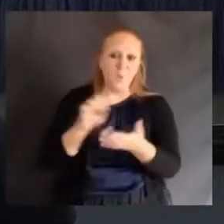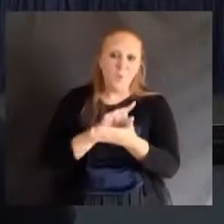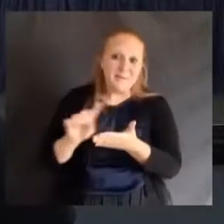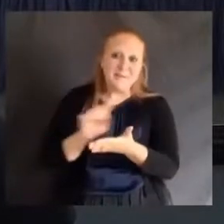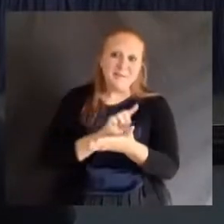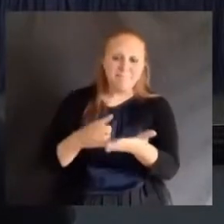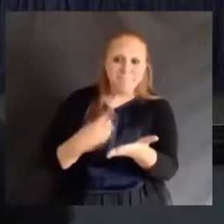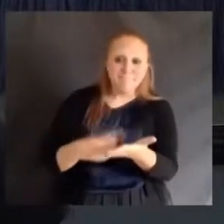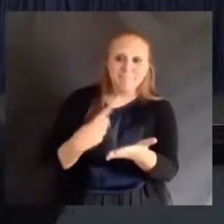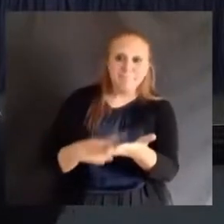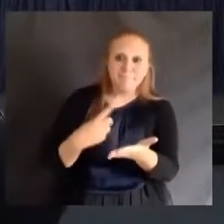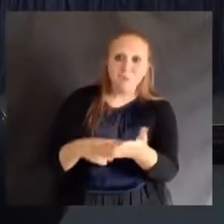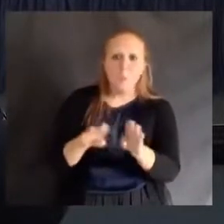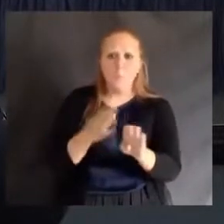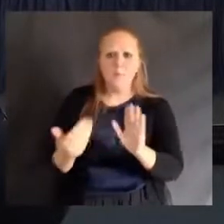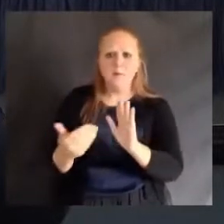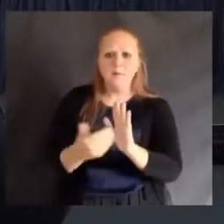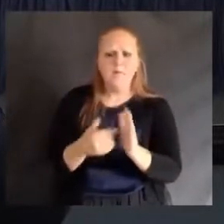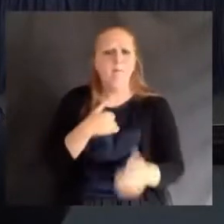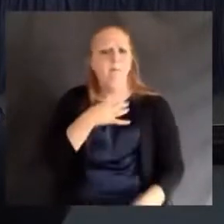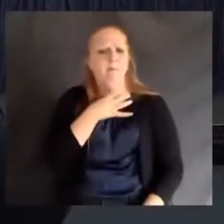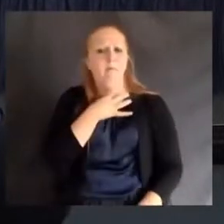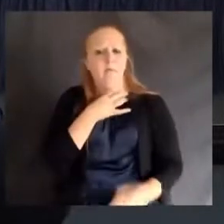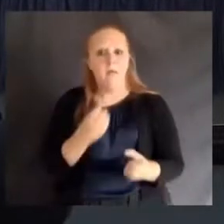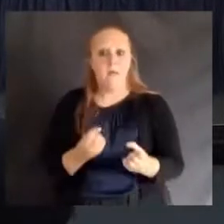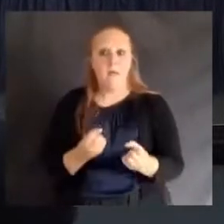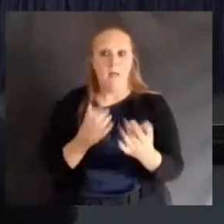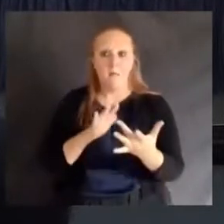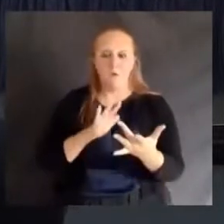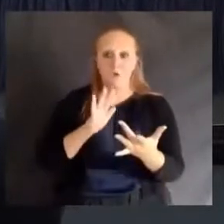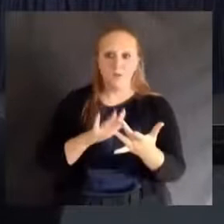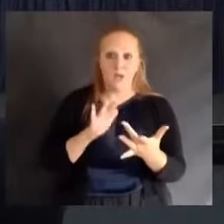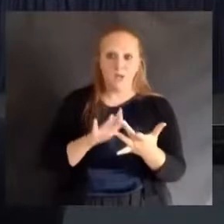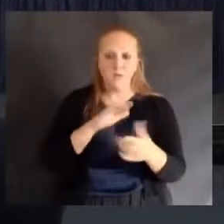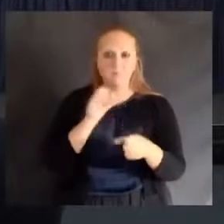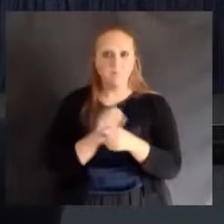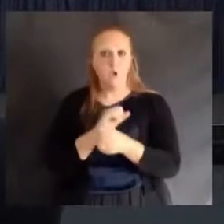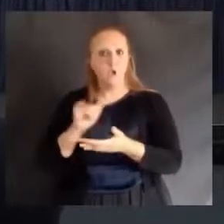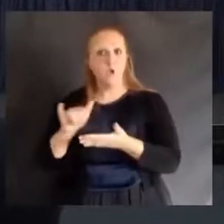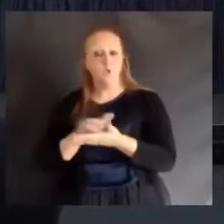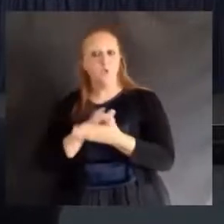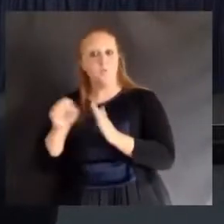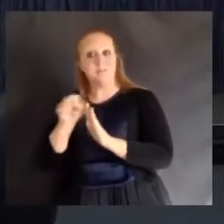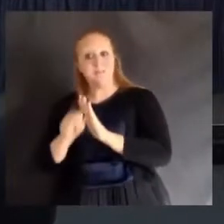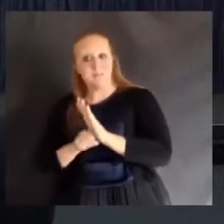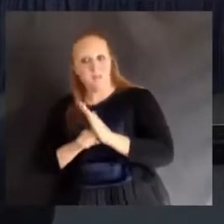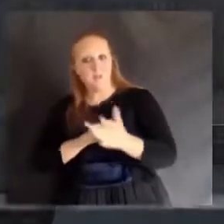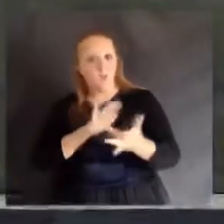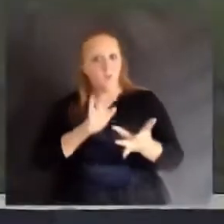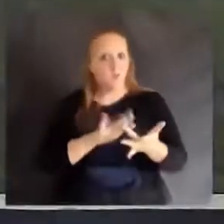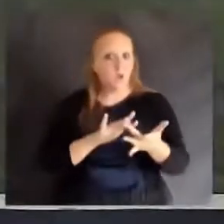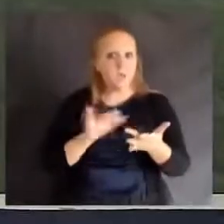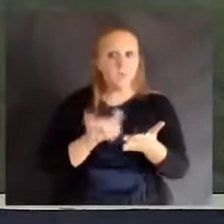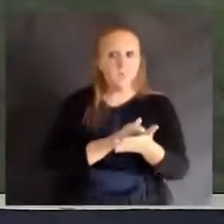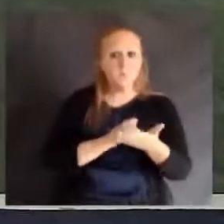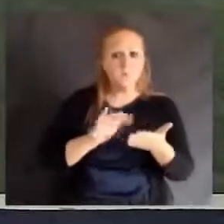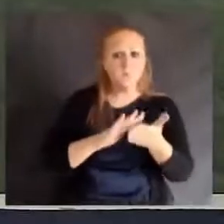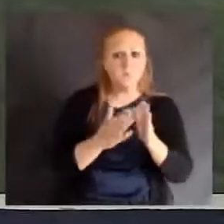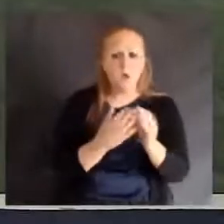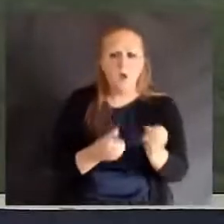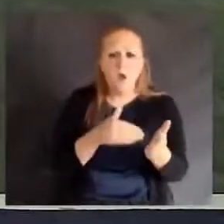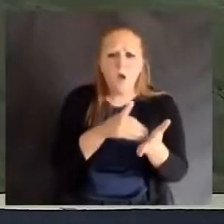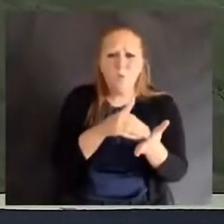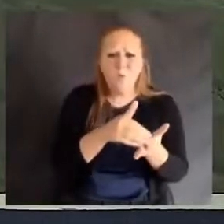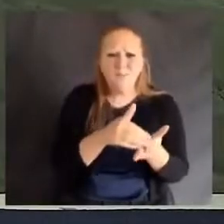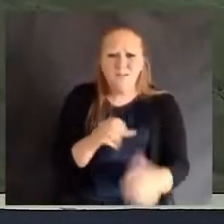Over that time, how much contact has the state had with New York City's public Oh, schools. regarding significant. It's